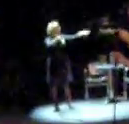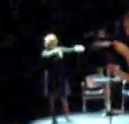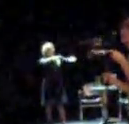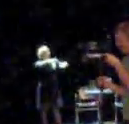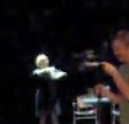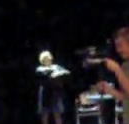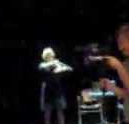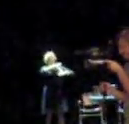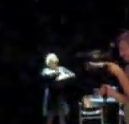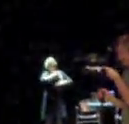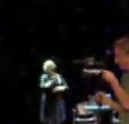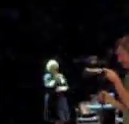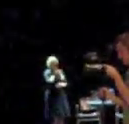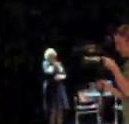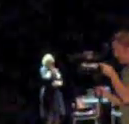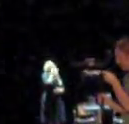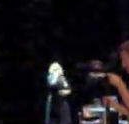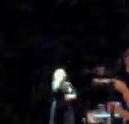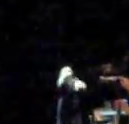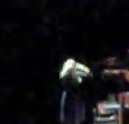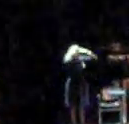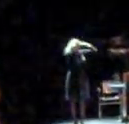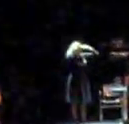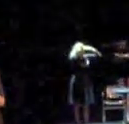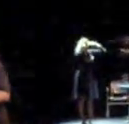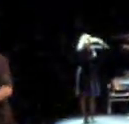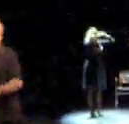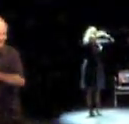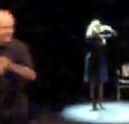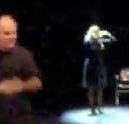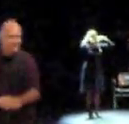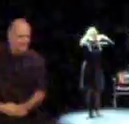satisfied by the heat and perspiration under the wool,